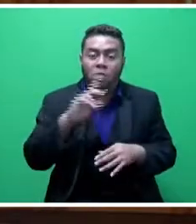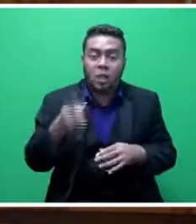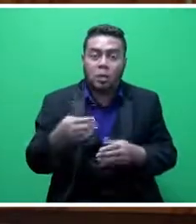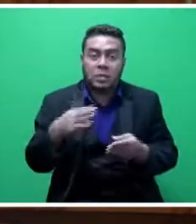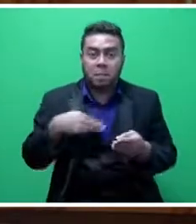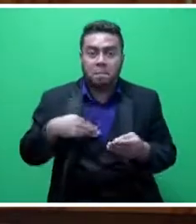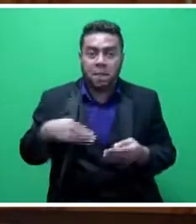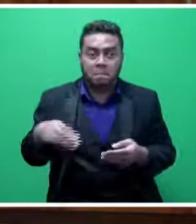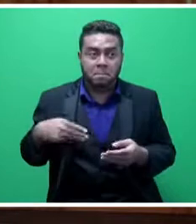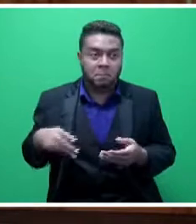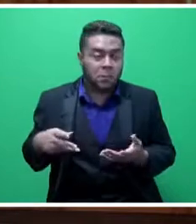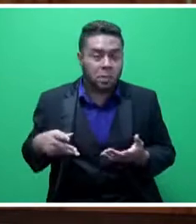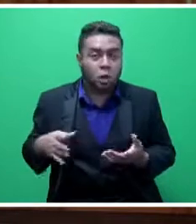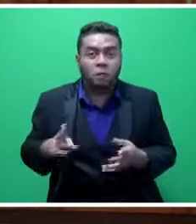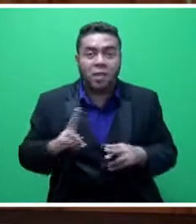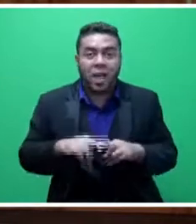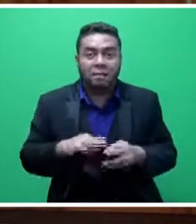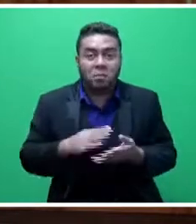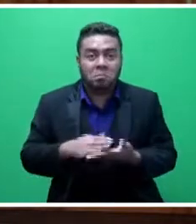FNPF, active members.